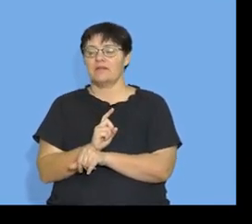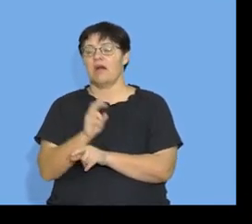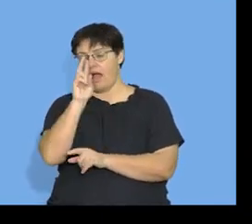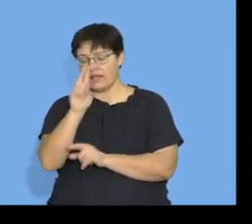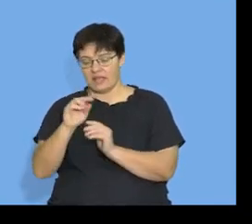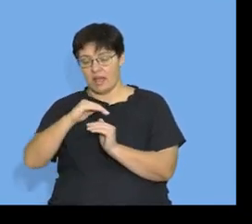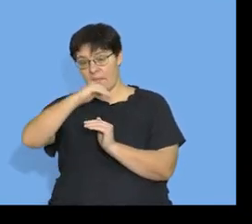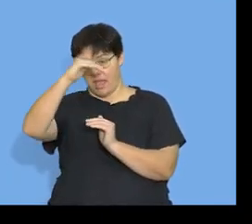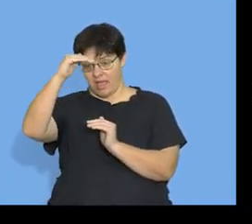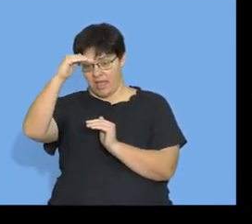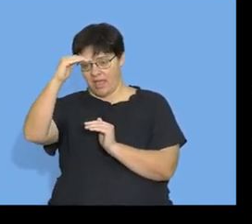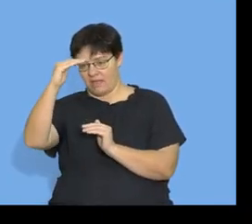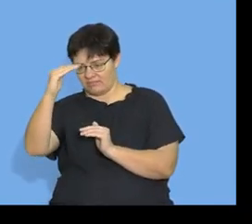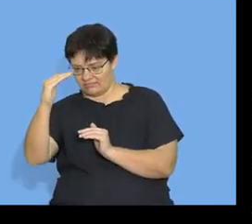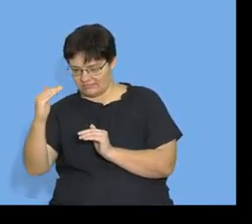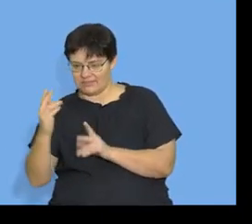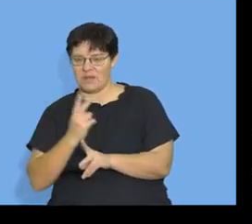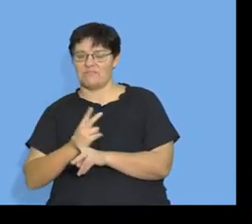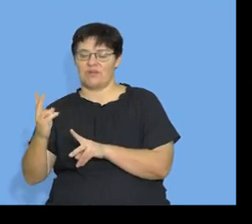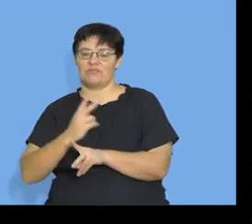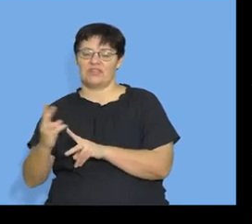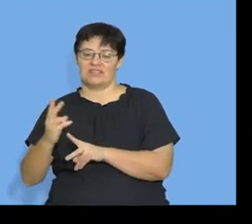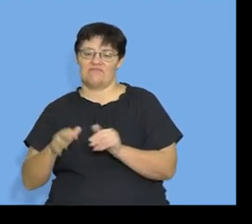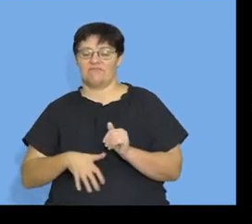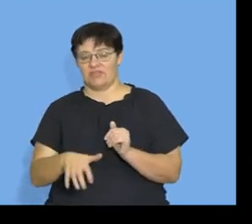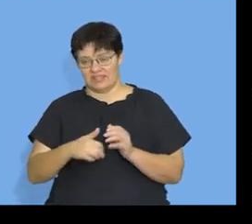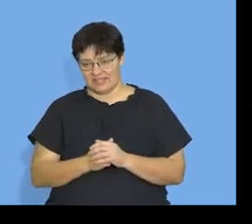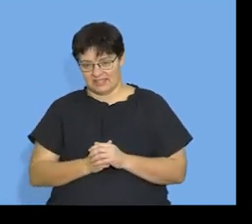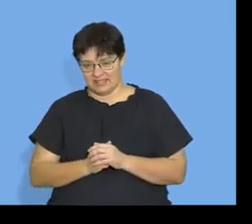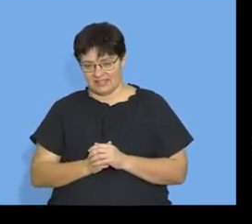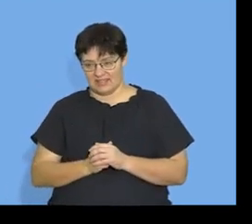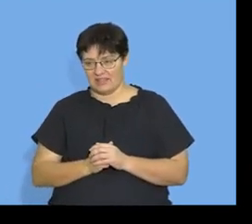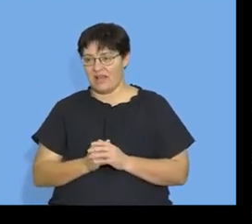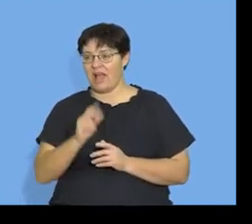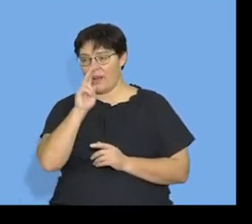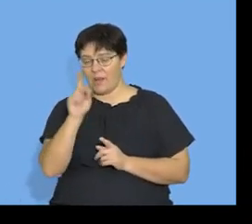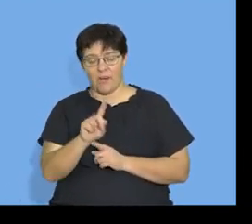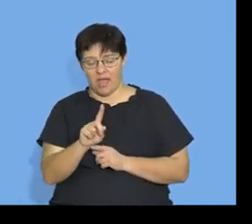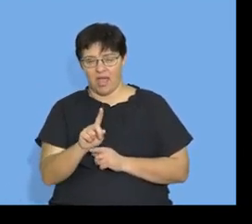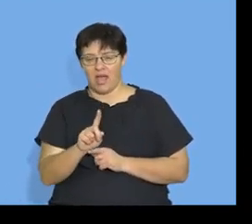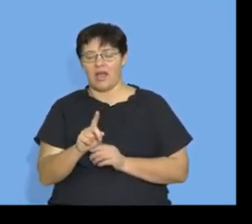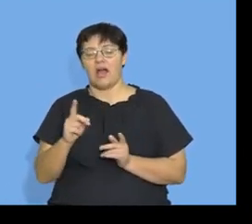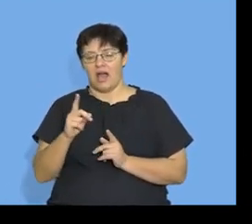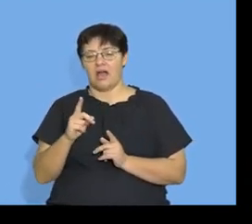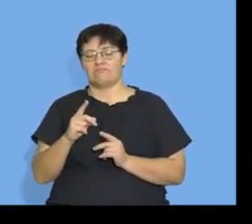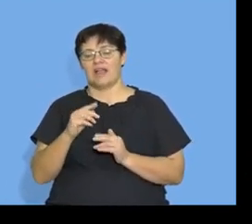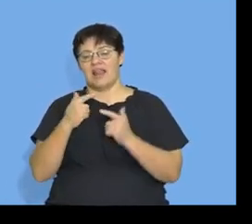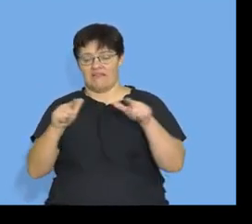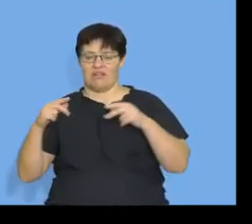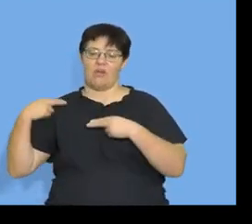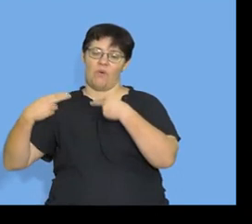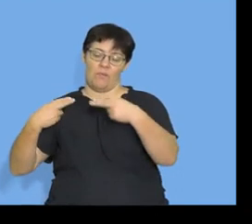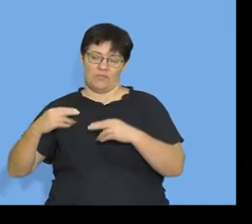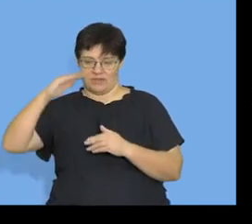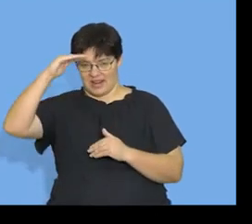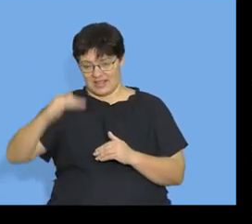fetus within the uterus, we see that there is a preparation for pregnancy, and that is seen by a